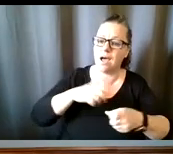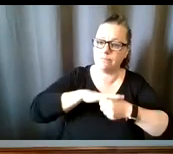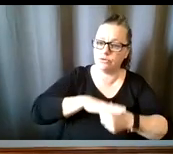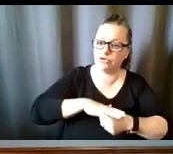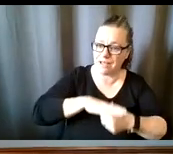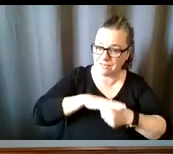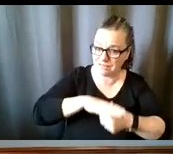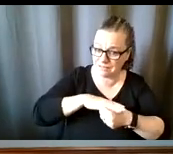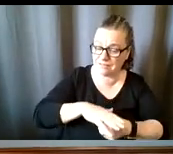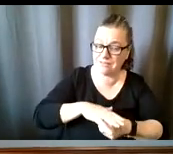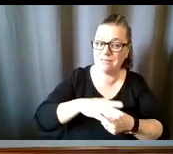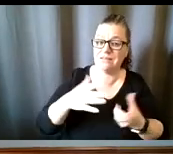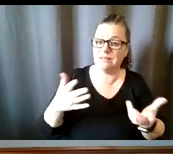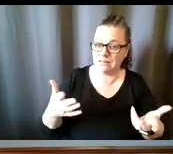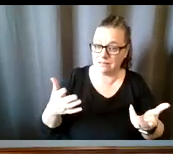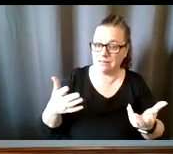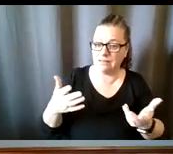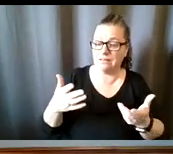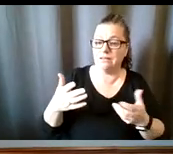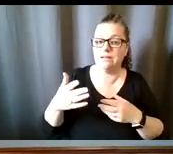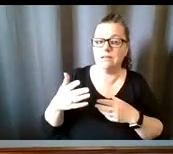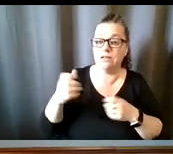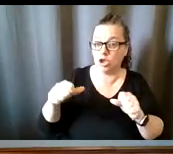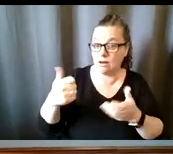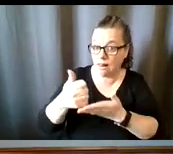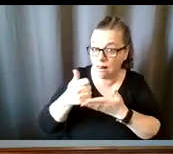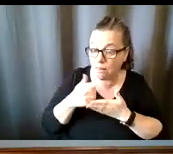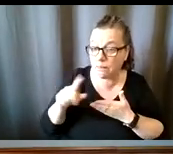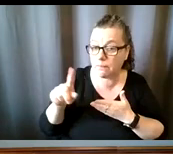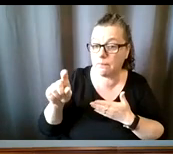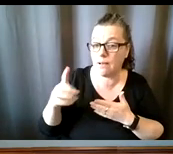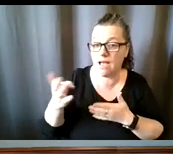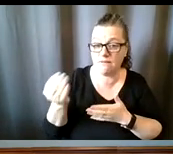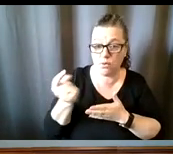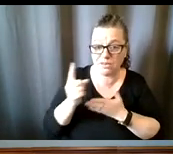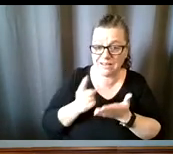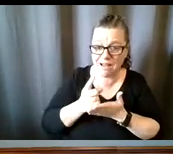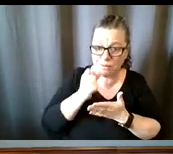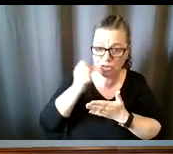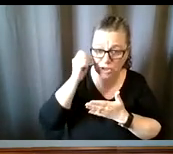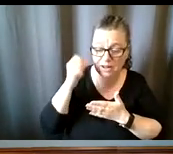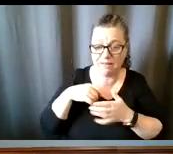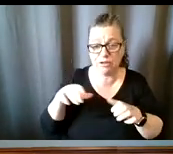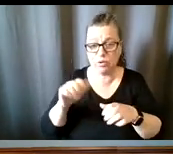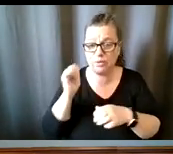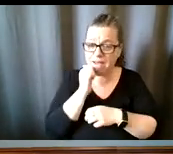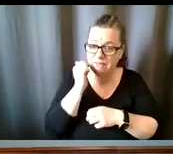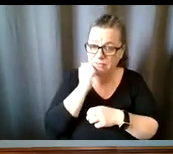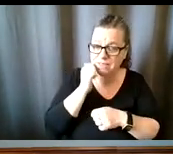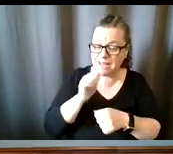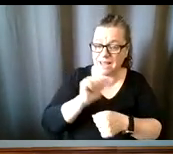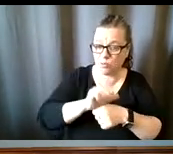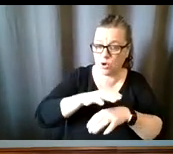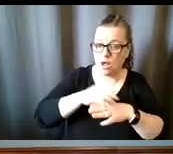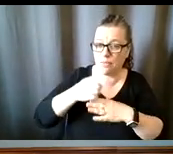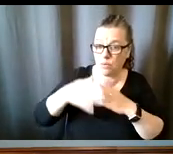deliverable coming up next week, at the end of next week. Could I get some help? I put in about 14 hours yesterday. I'm probably going to have to do that every day this week and work into the weekend. Can I get some